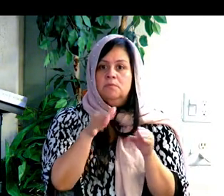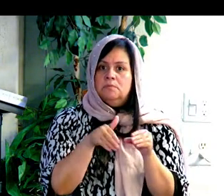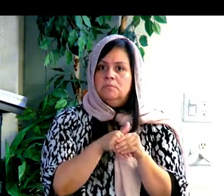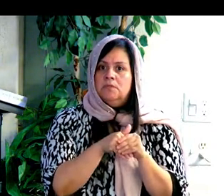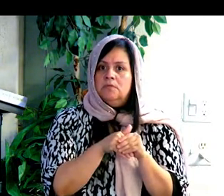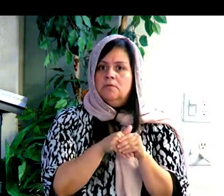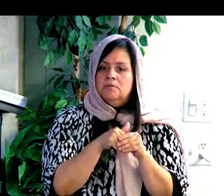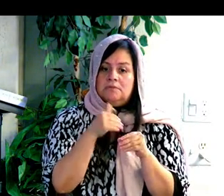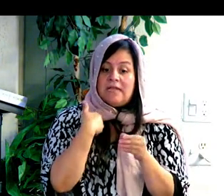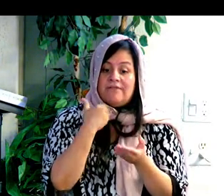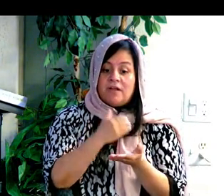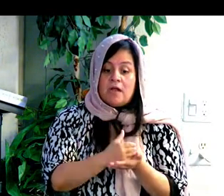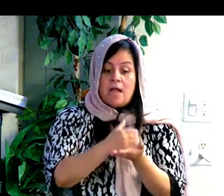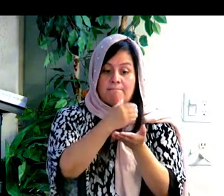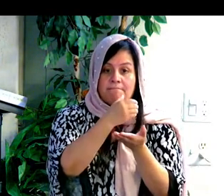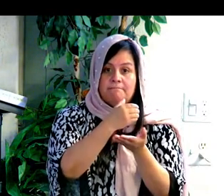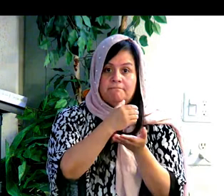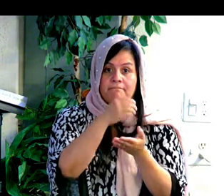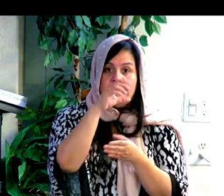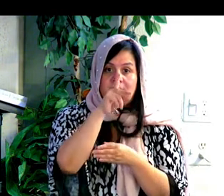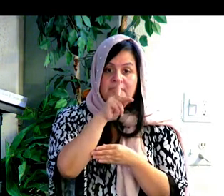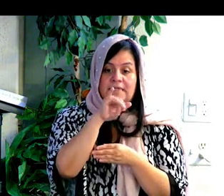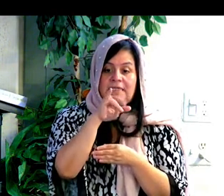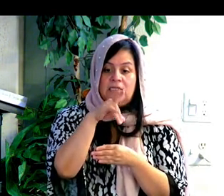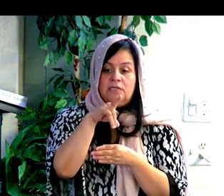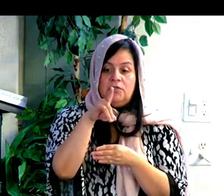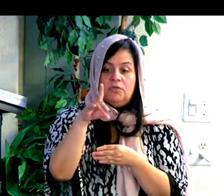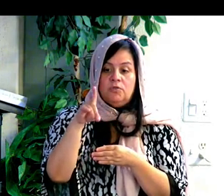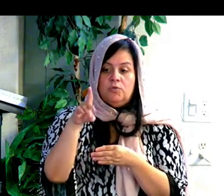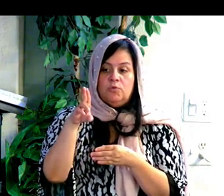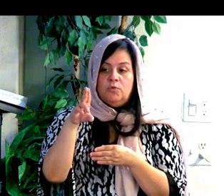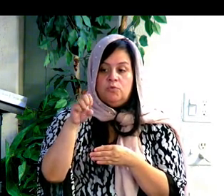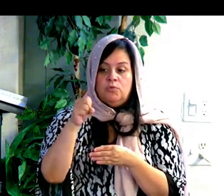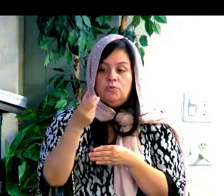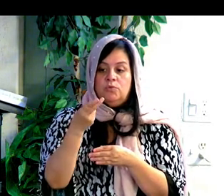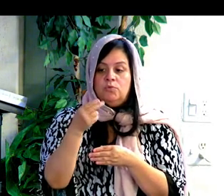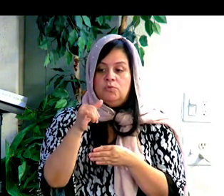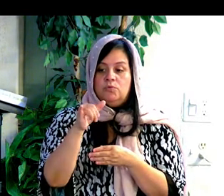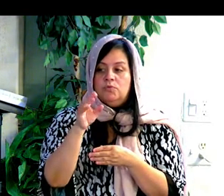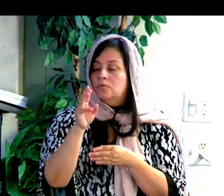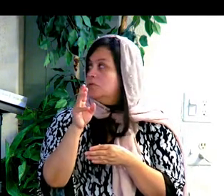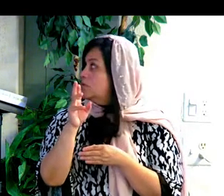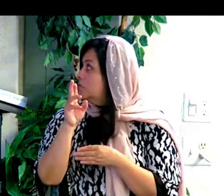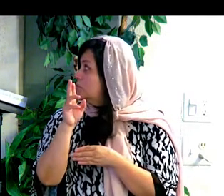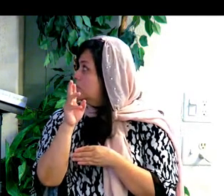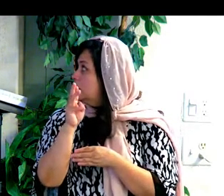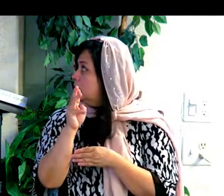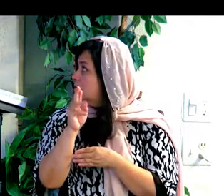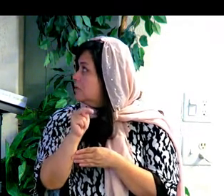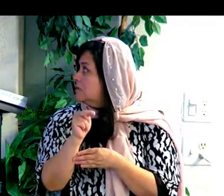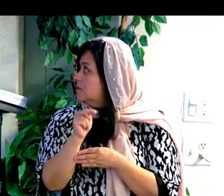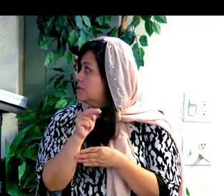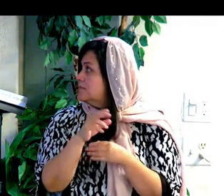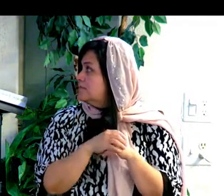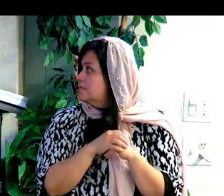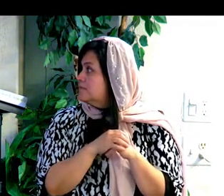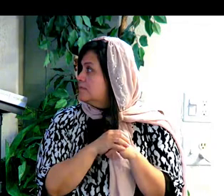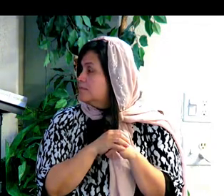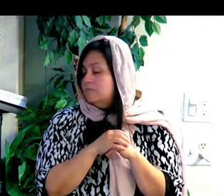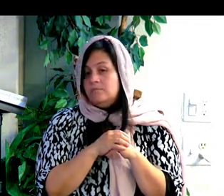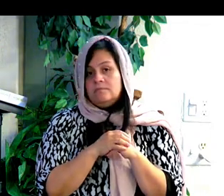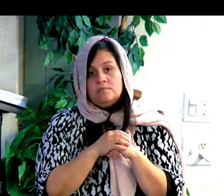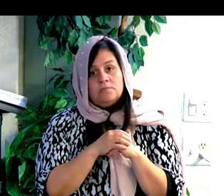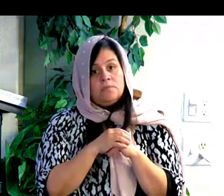kidushin. Esa es después de la boda, este, ya hay una copa que se llama el kidushin. Like we have the word